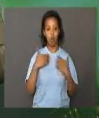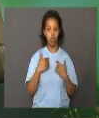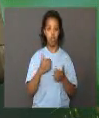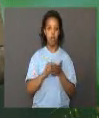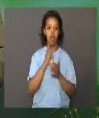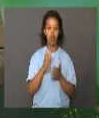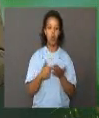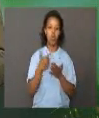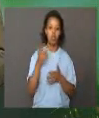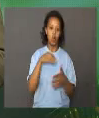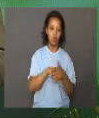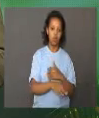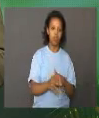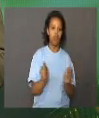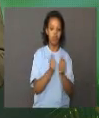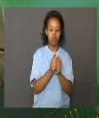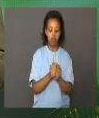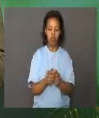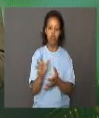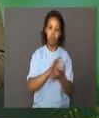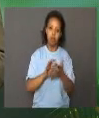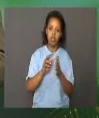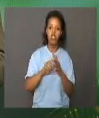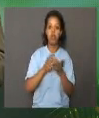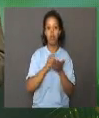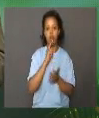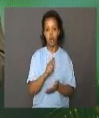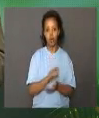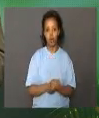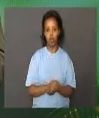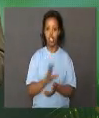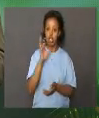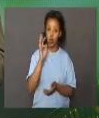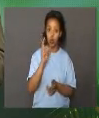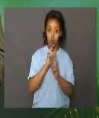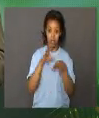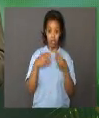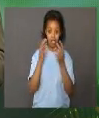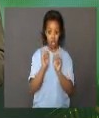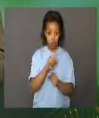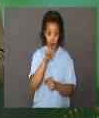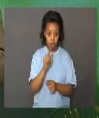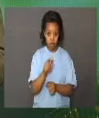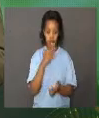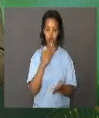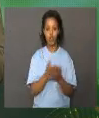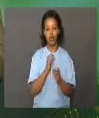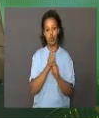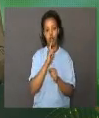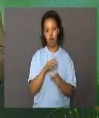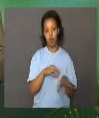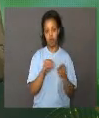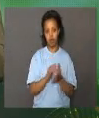Were you able to write down all six steps? Great work, students. It